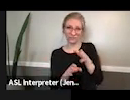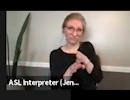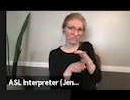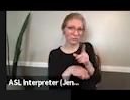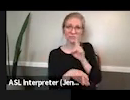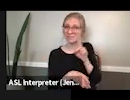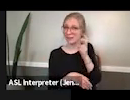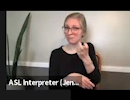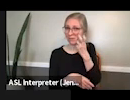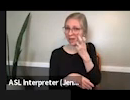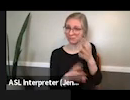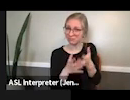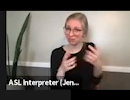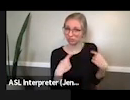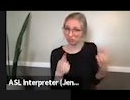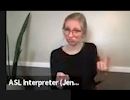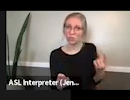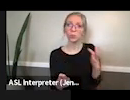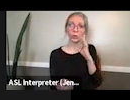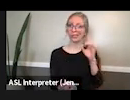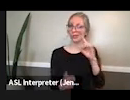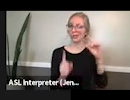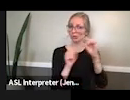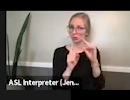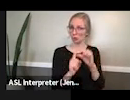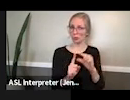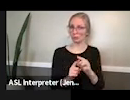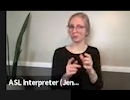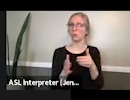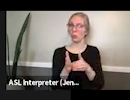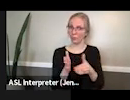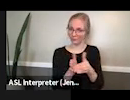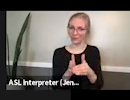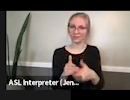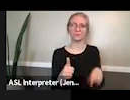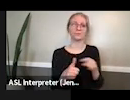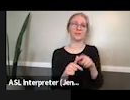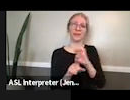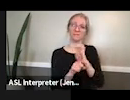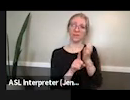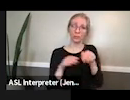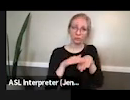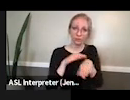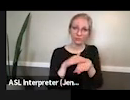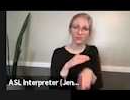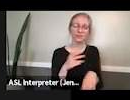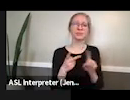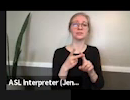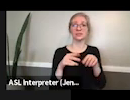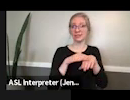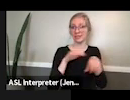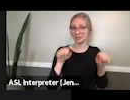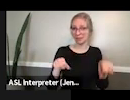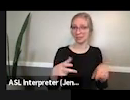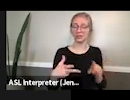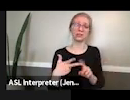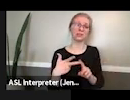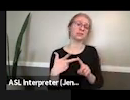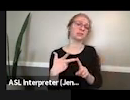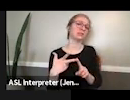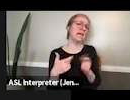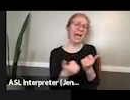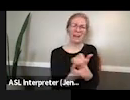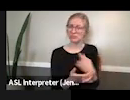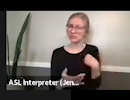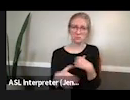you will hear these terms a lot. Environmental access, accessibility, everything that we do, it's